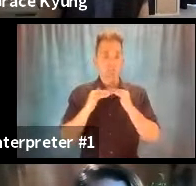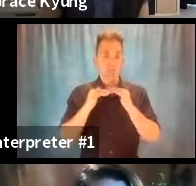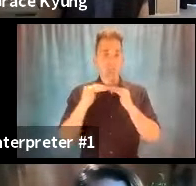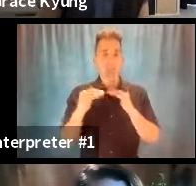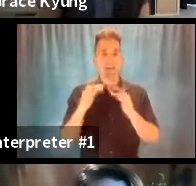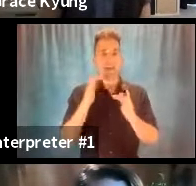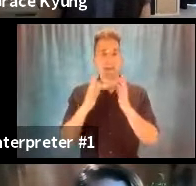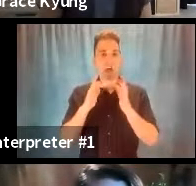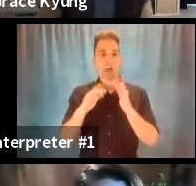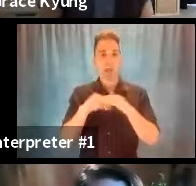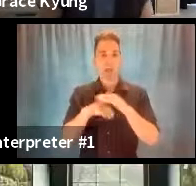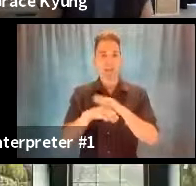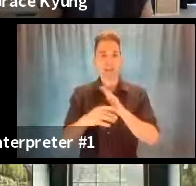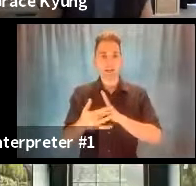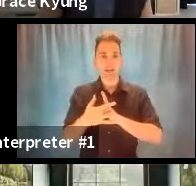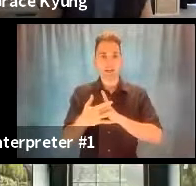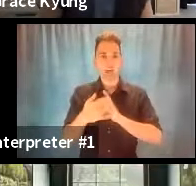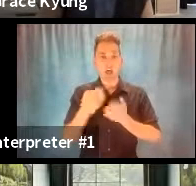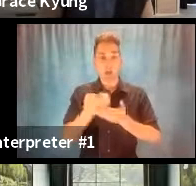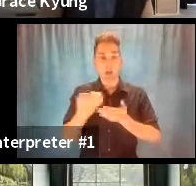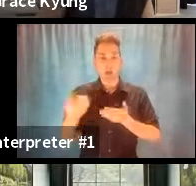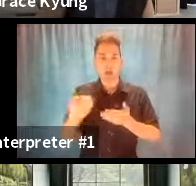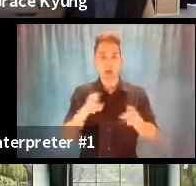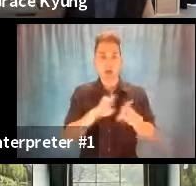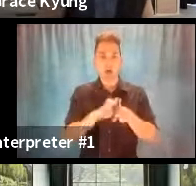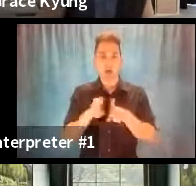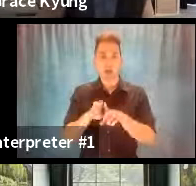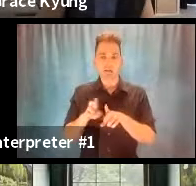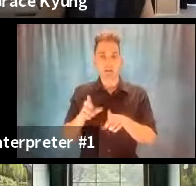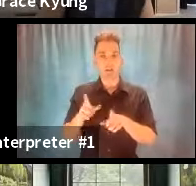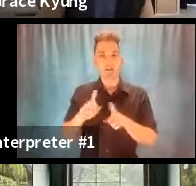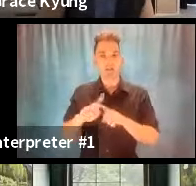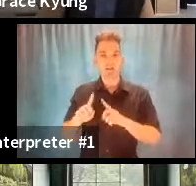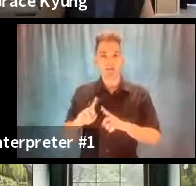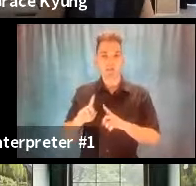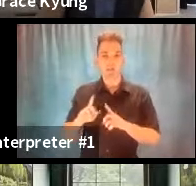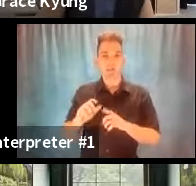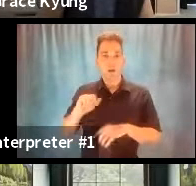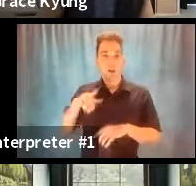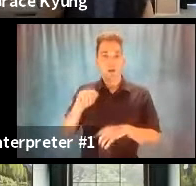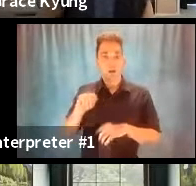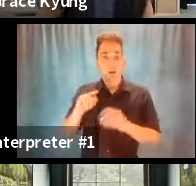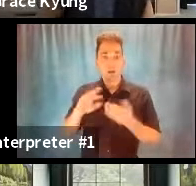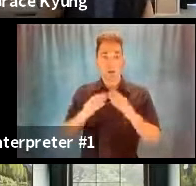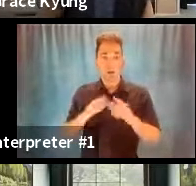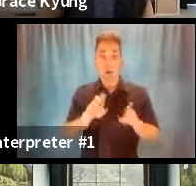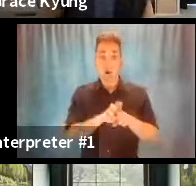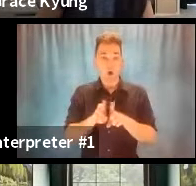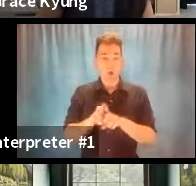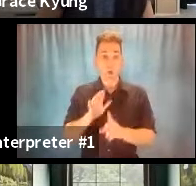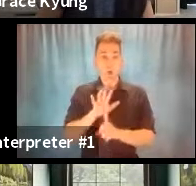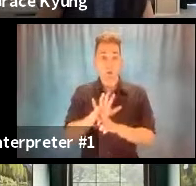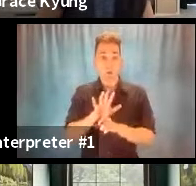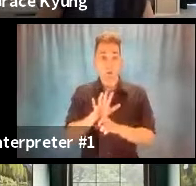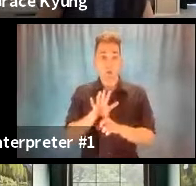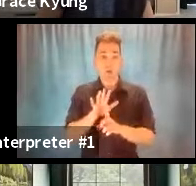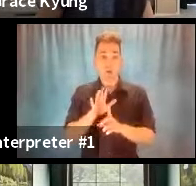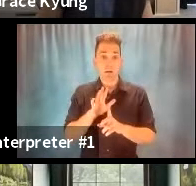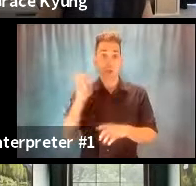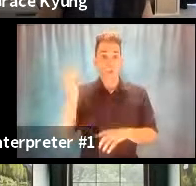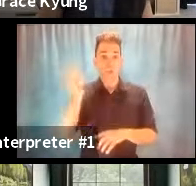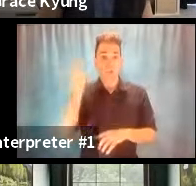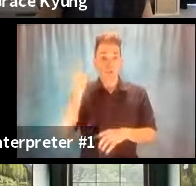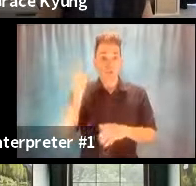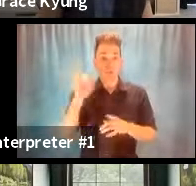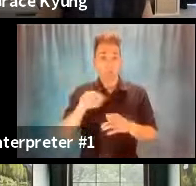access and technology equipment in subsidized apartment communities, including the Wi-Fi program the St. Louis Housing Authority is piloting, as well as working with